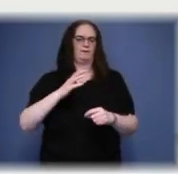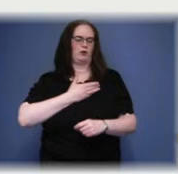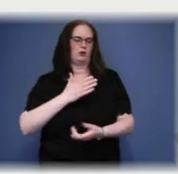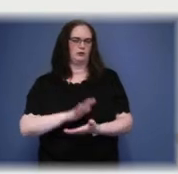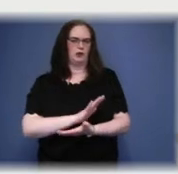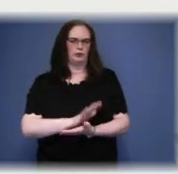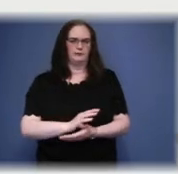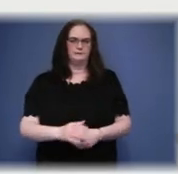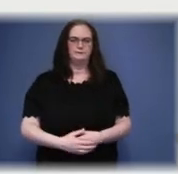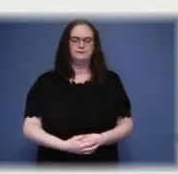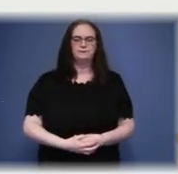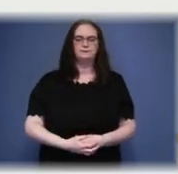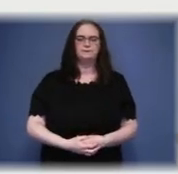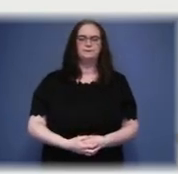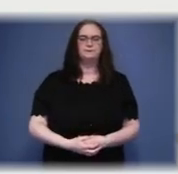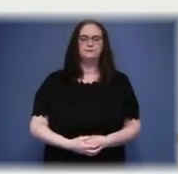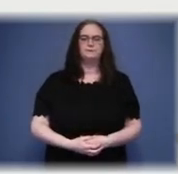document.